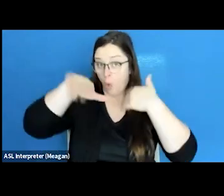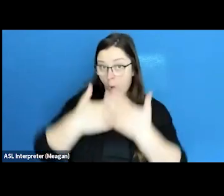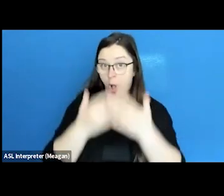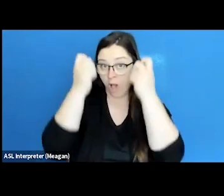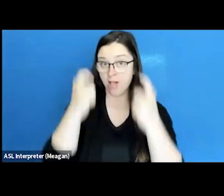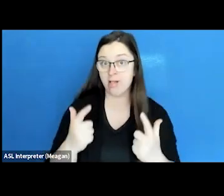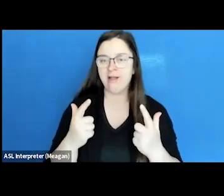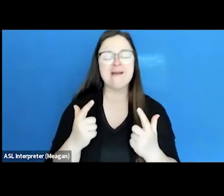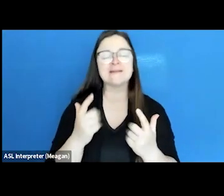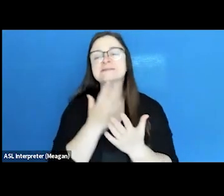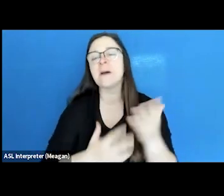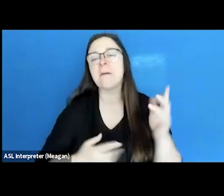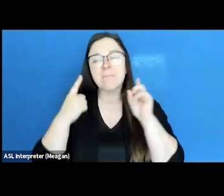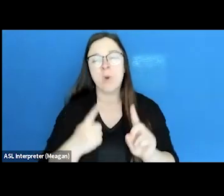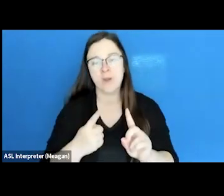or another.